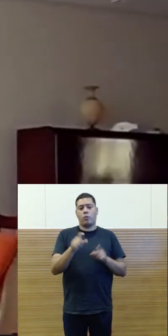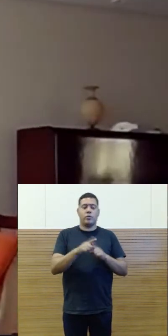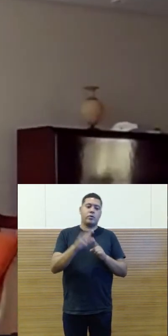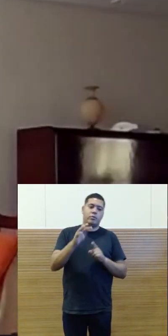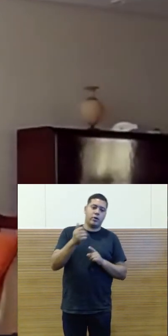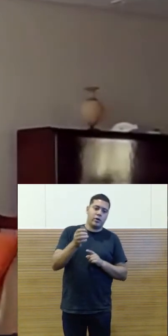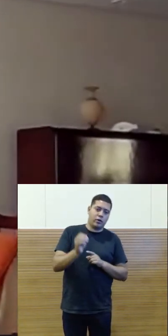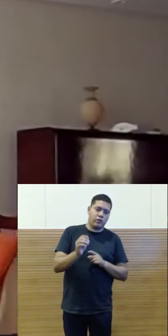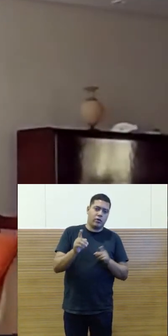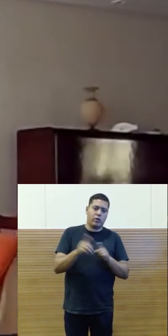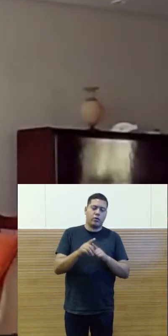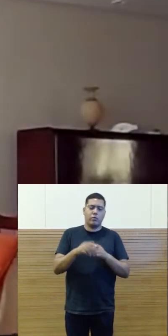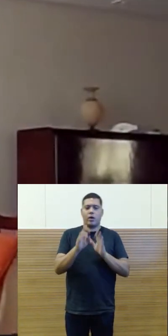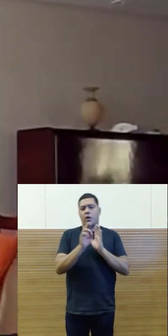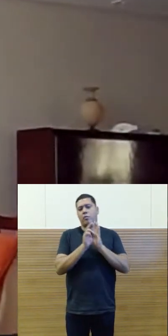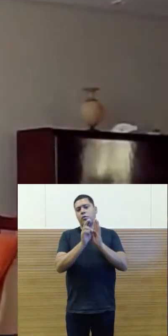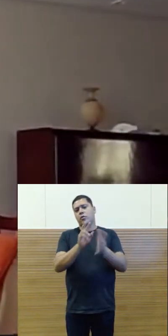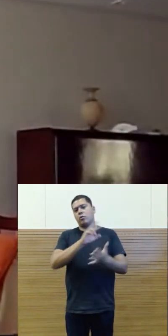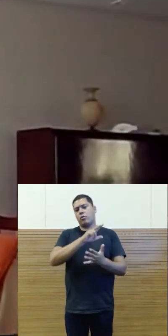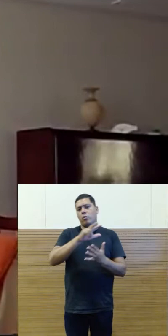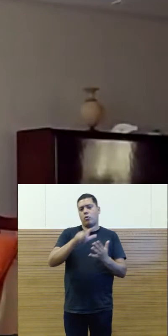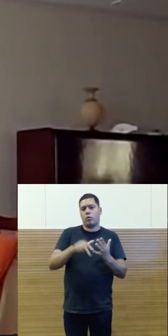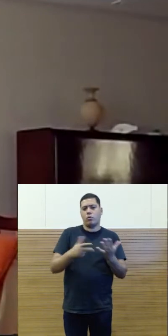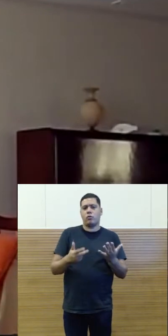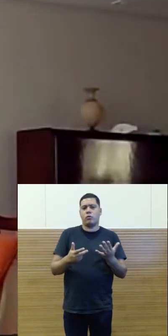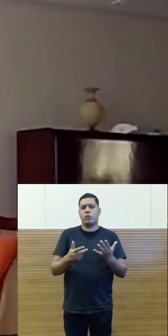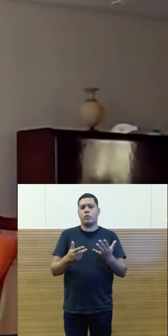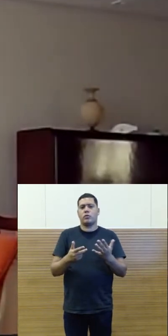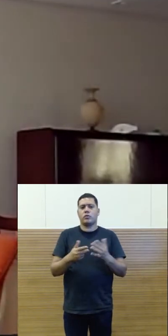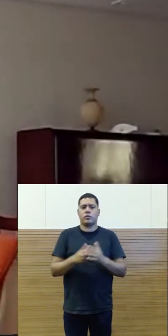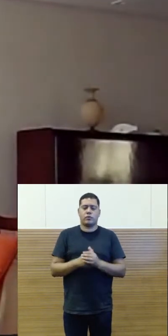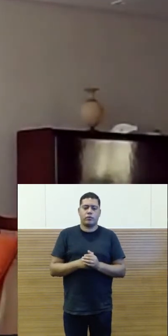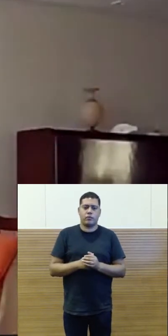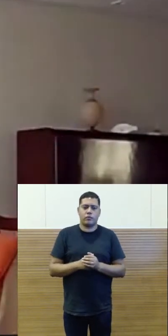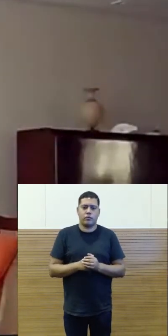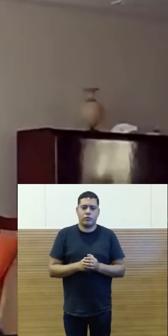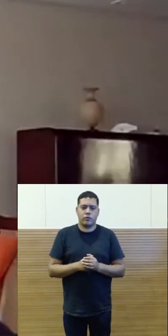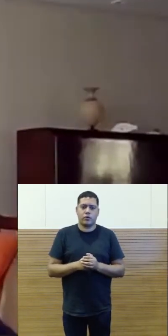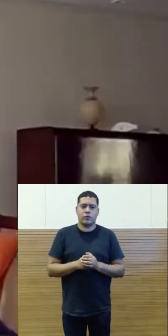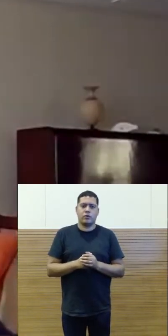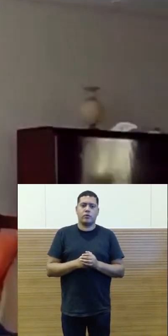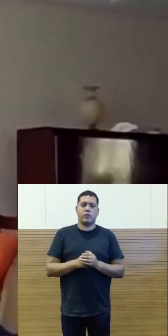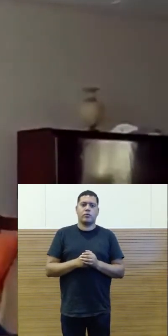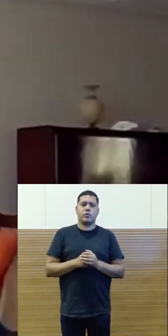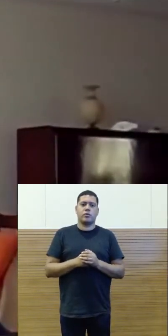PAHO, WHO, FAO, representatives of the different countries that we have in this meeting.